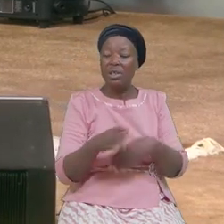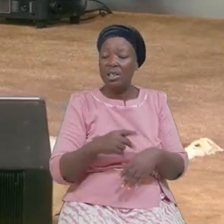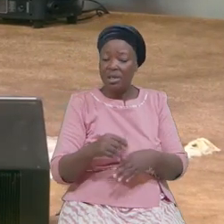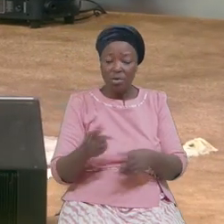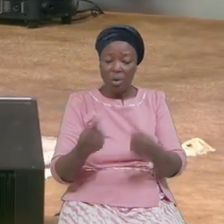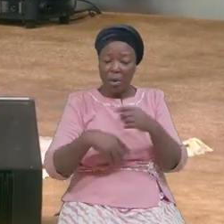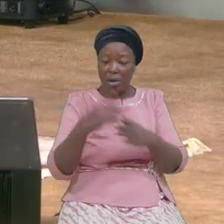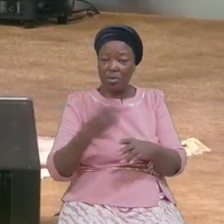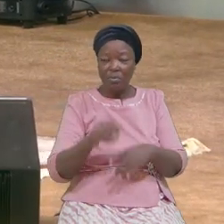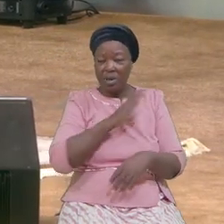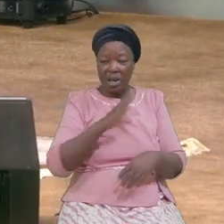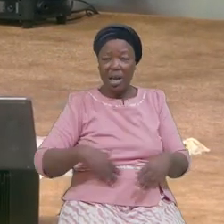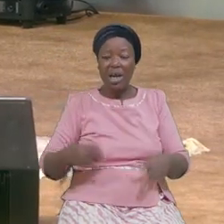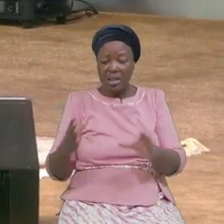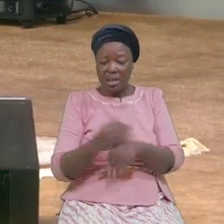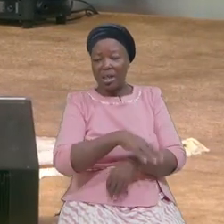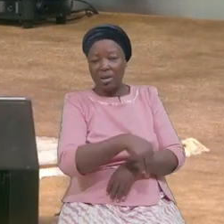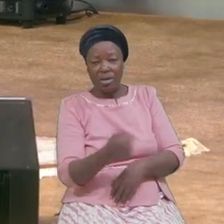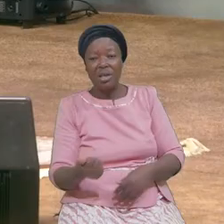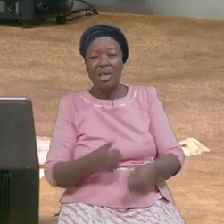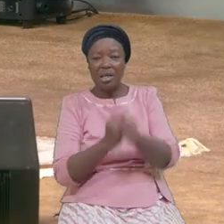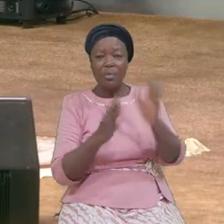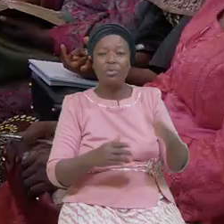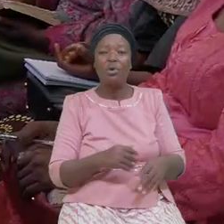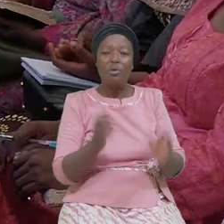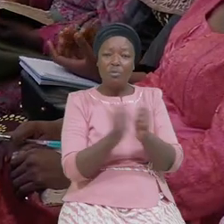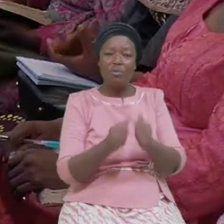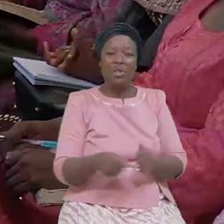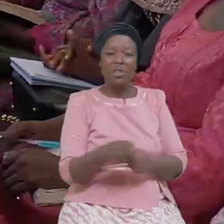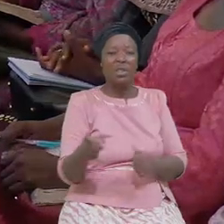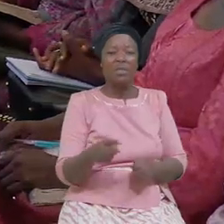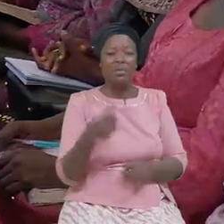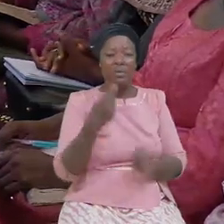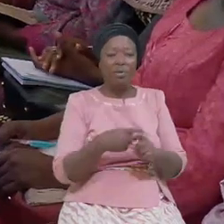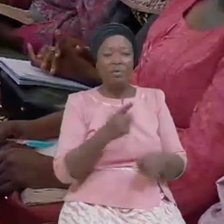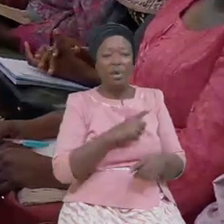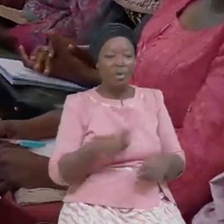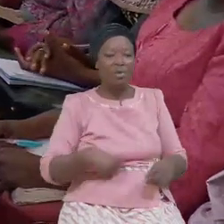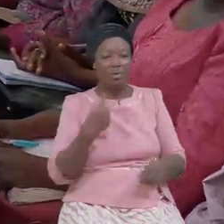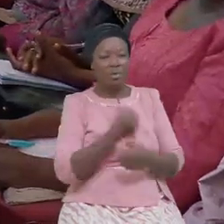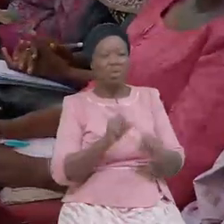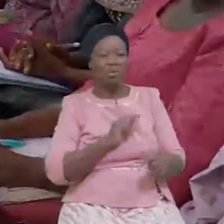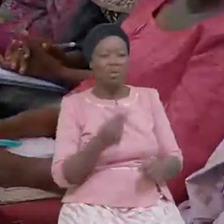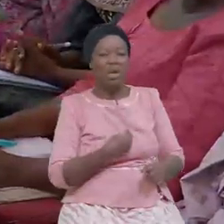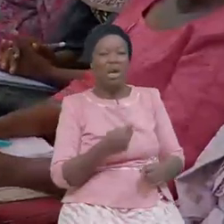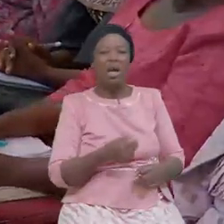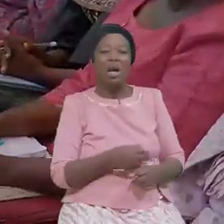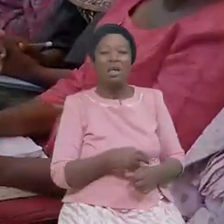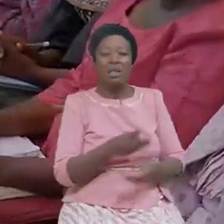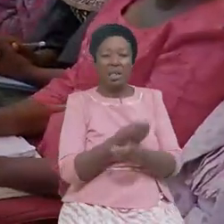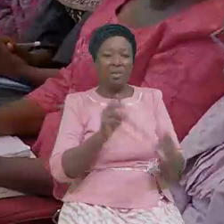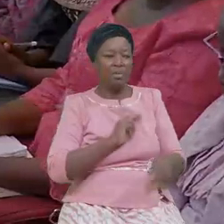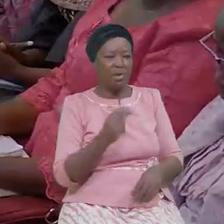those disciples away from the Lord who saved us and redeemed us. And then in verse